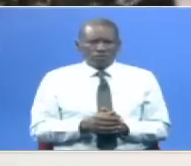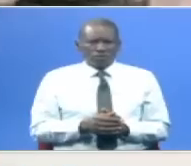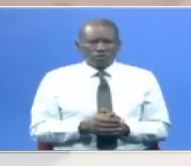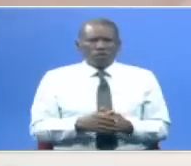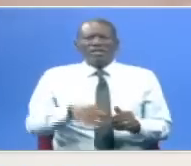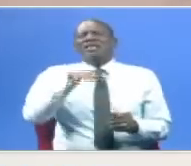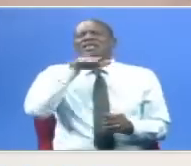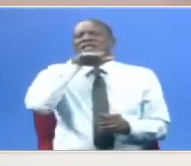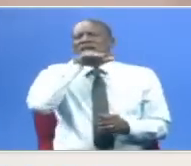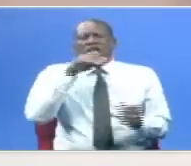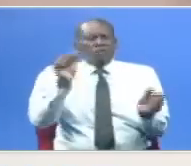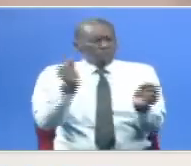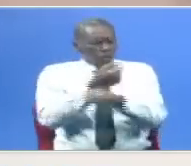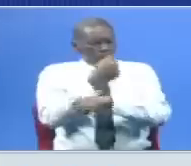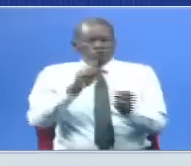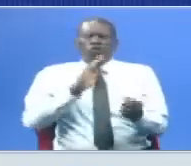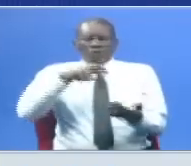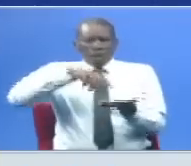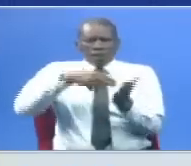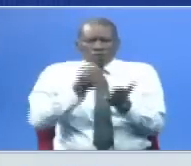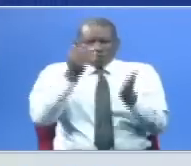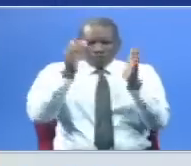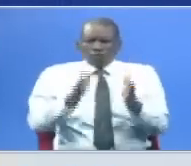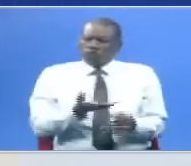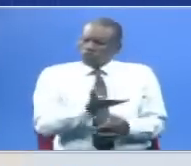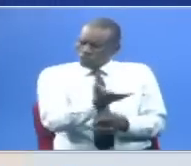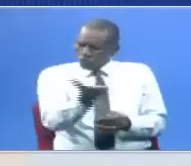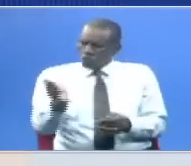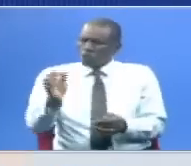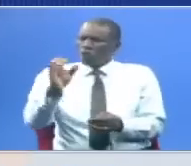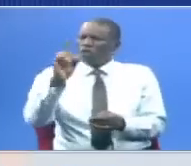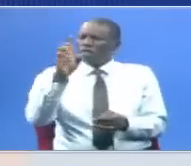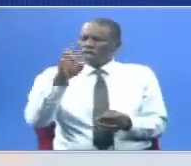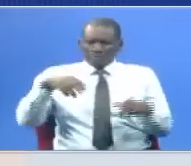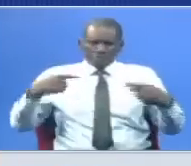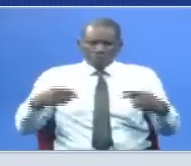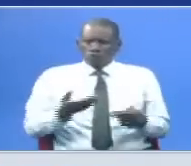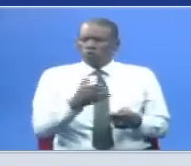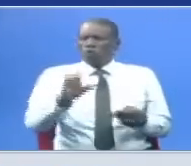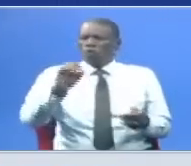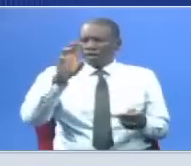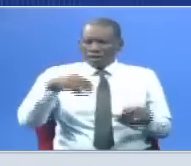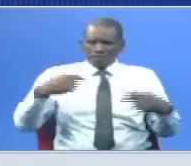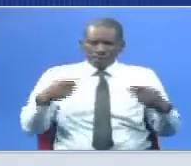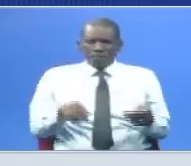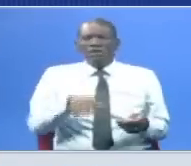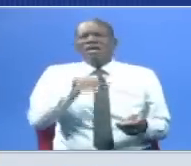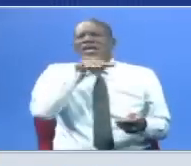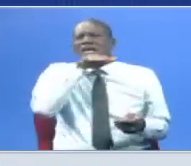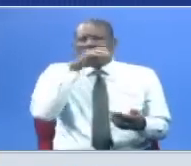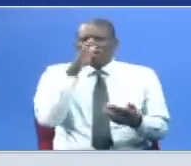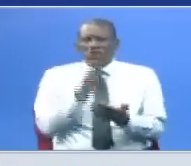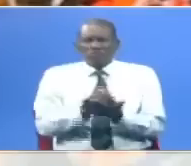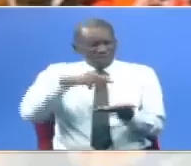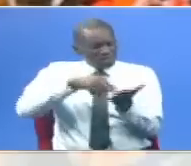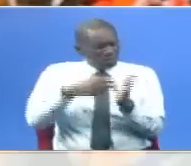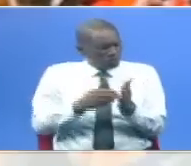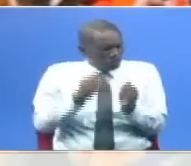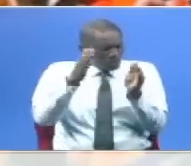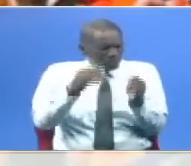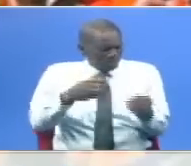Raila Odinga cannot be a project. Nyinyi wana ODM. Raila Omolo Odinga kweli ni project ya